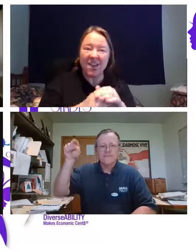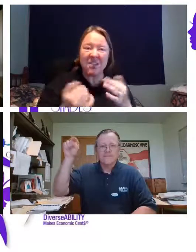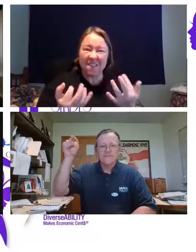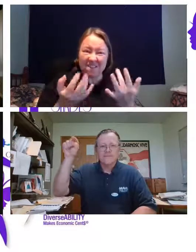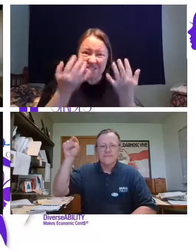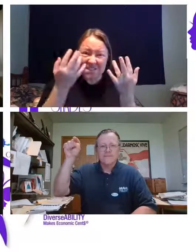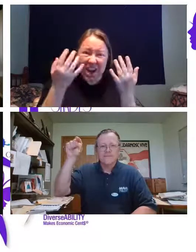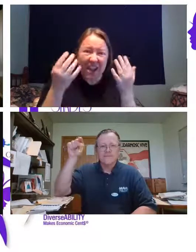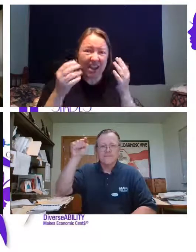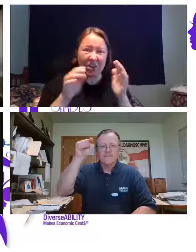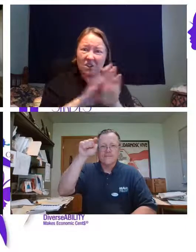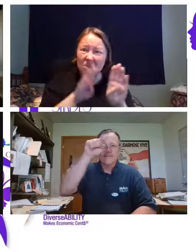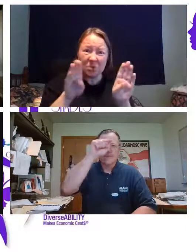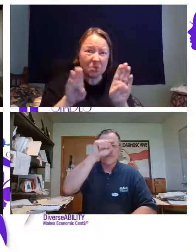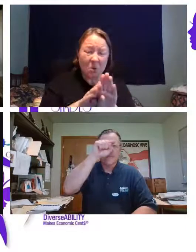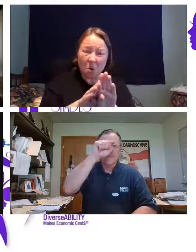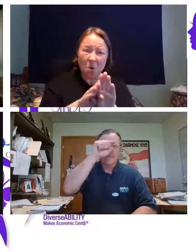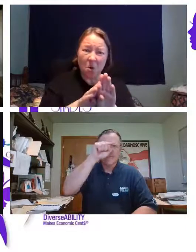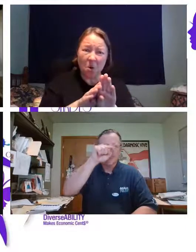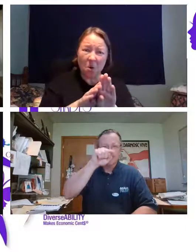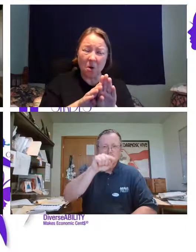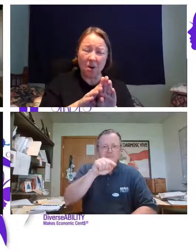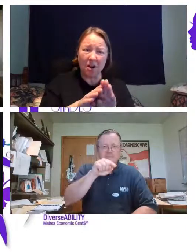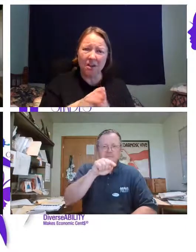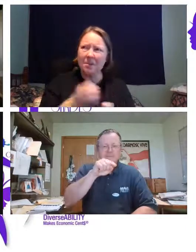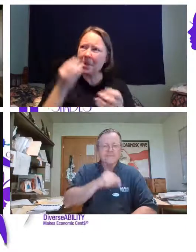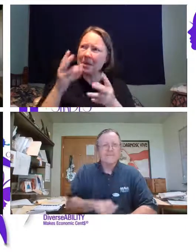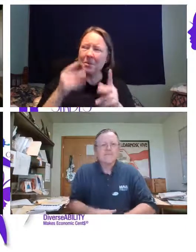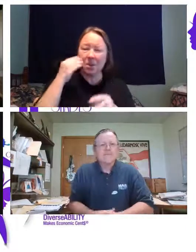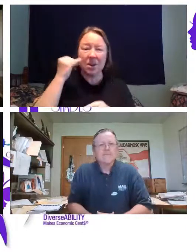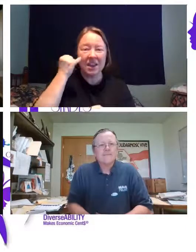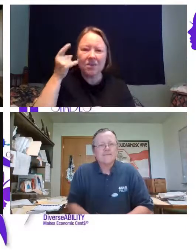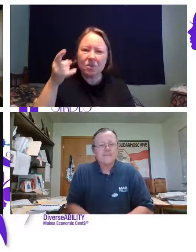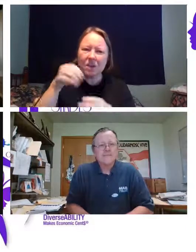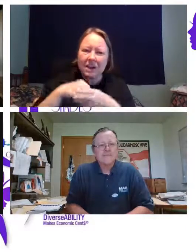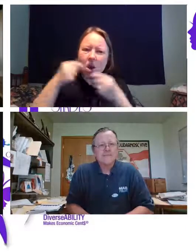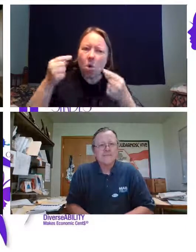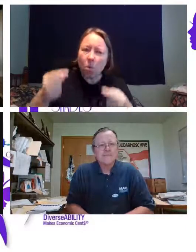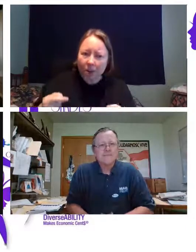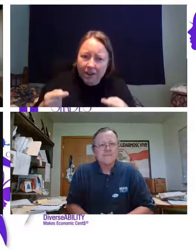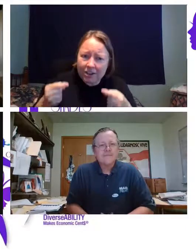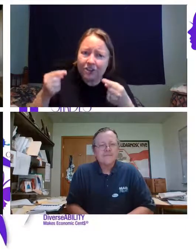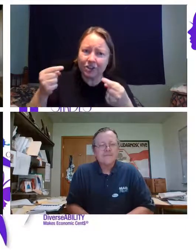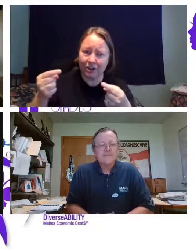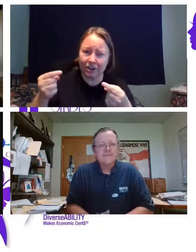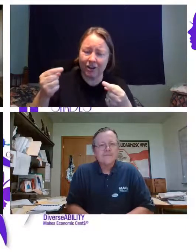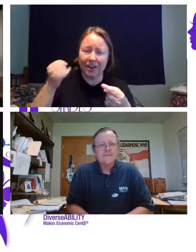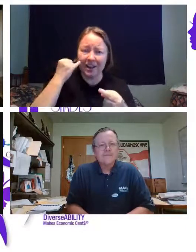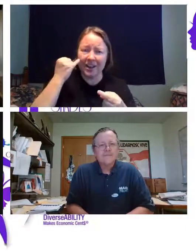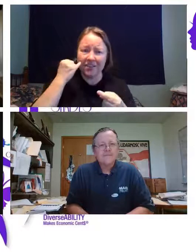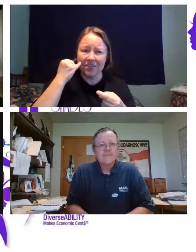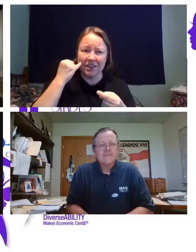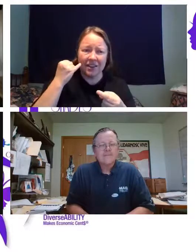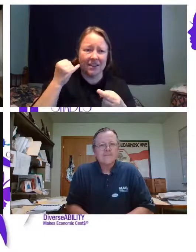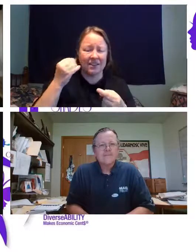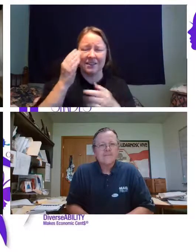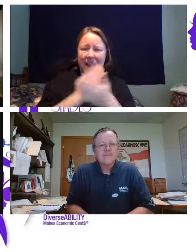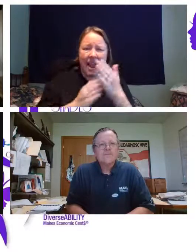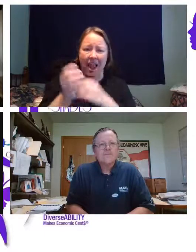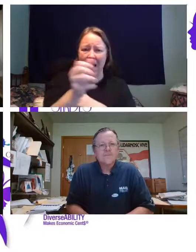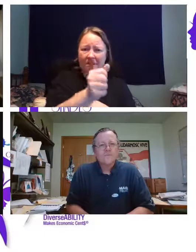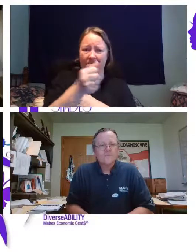door. And as many people know, that if you are in a wheelchair, whether it's manual